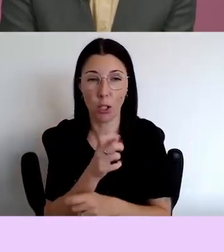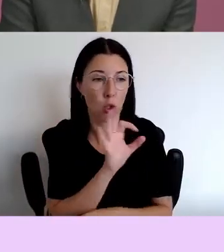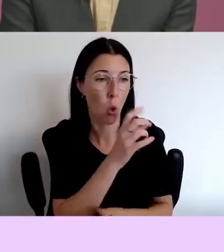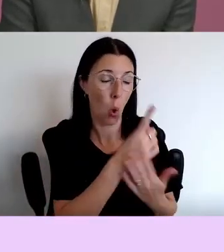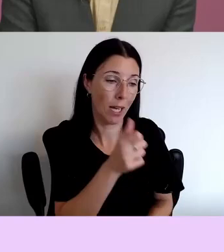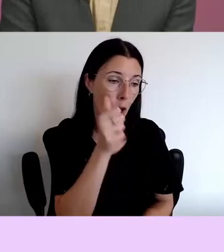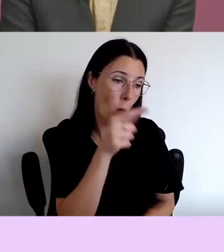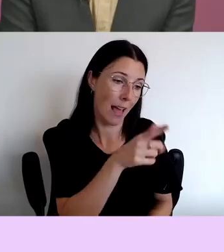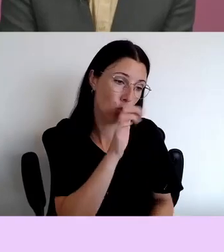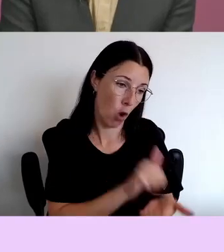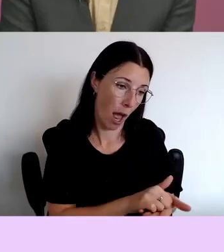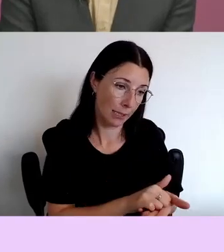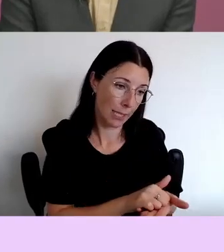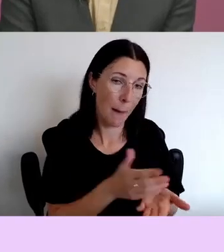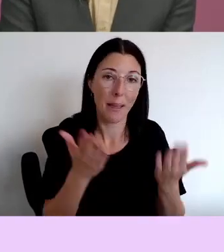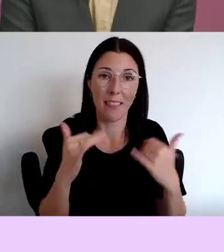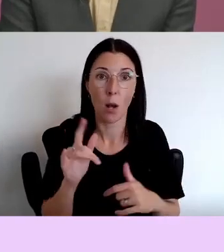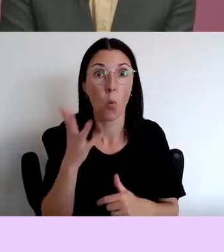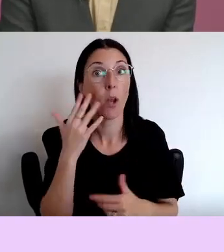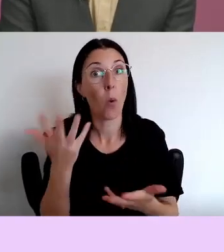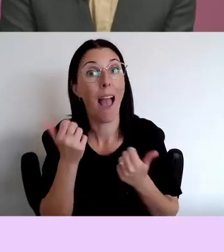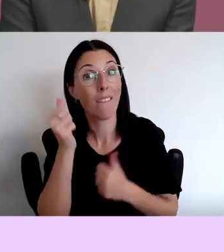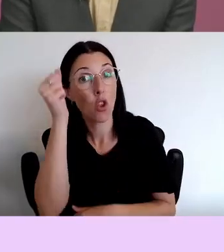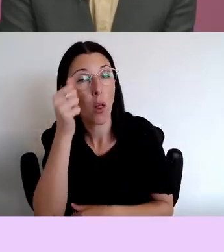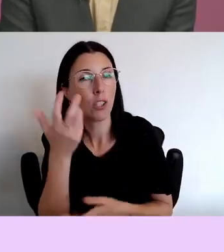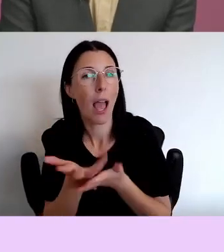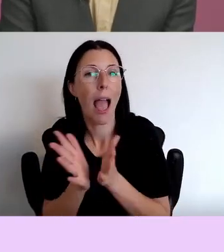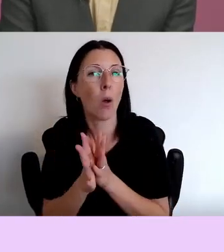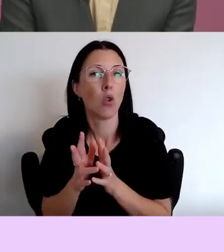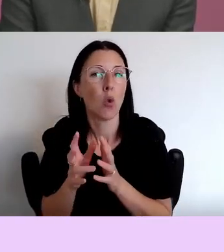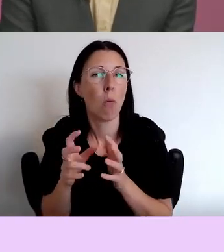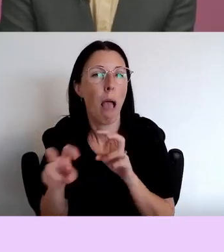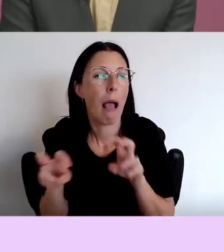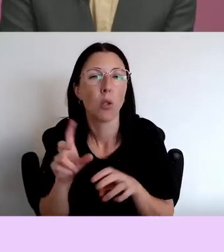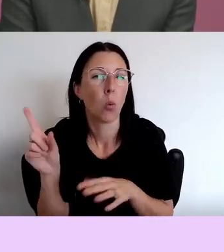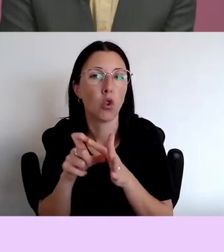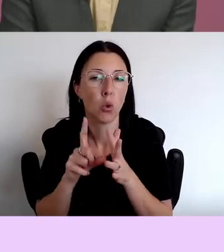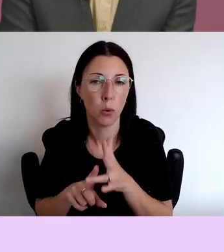of acting on that knowledge. In our game, players step